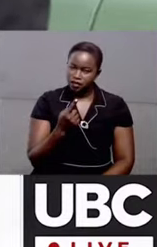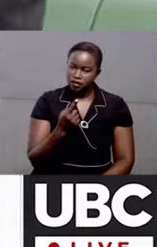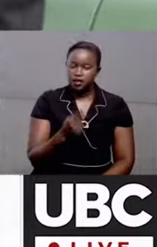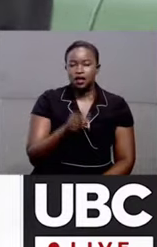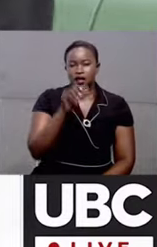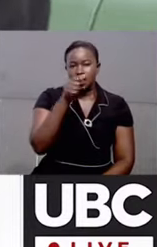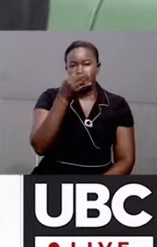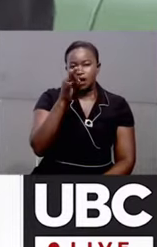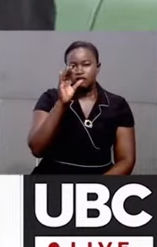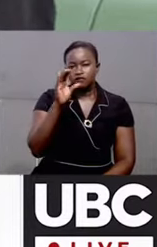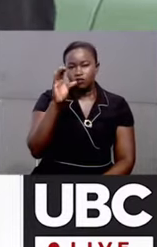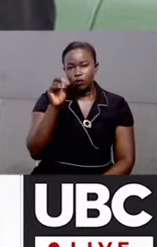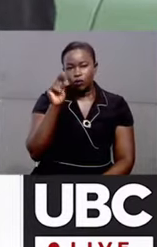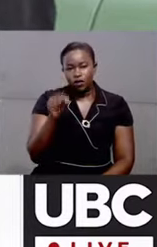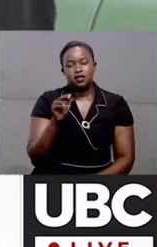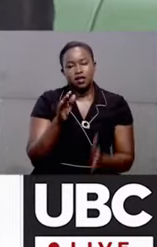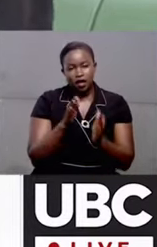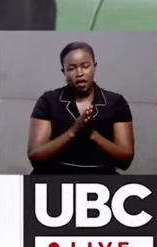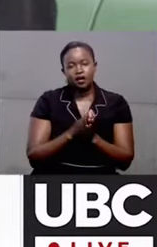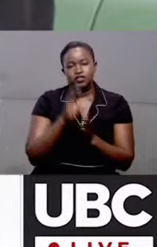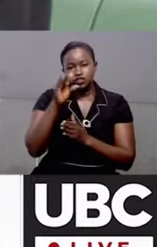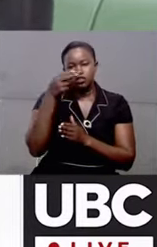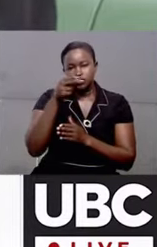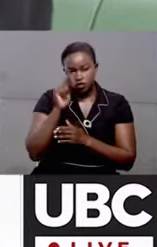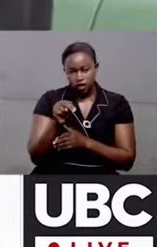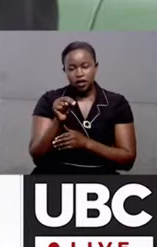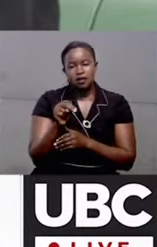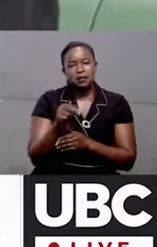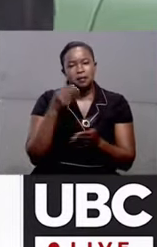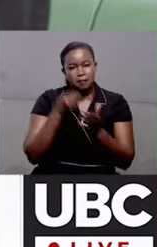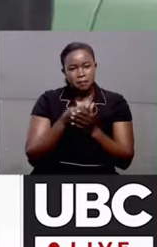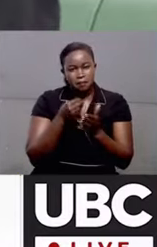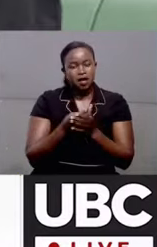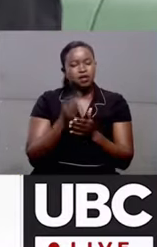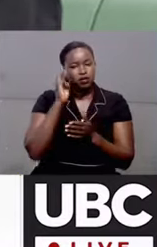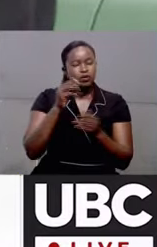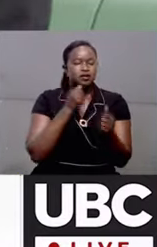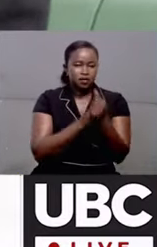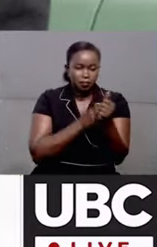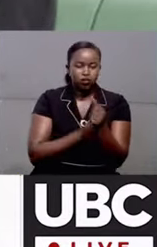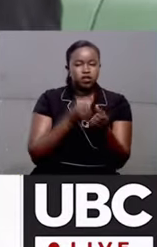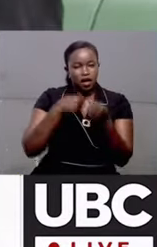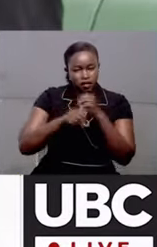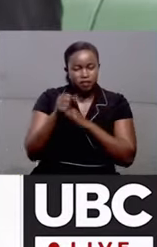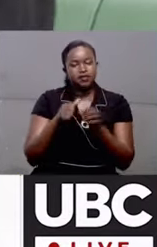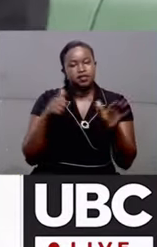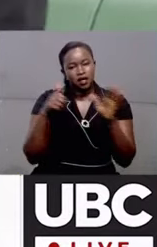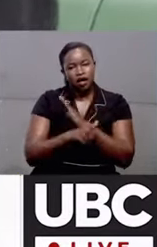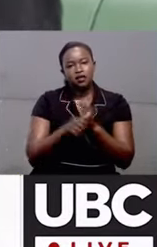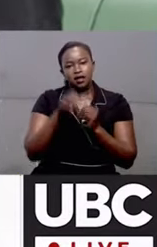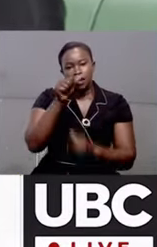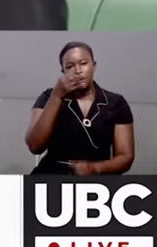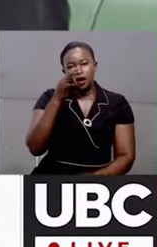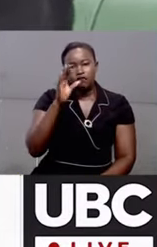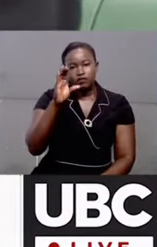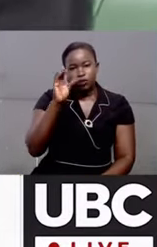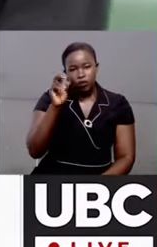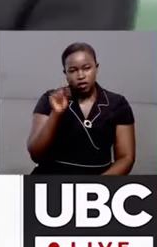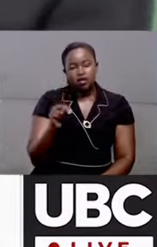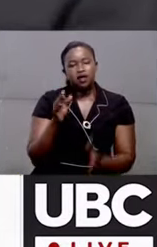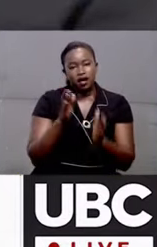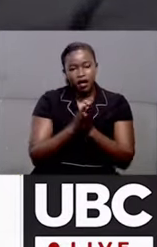AFCON and CHAN. This money is going to finance activities under AFCON and CHAN.